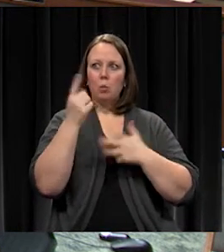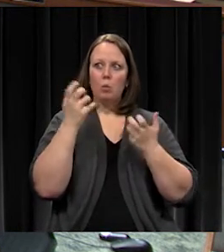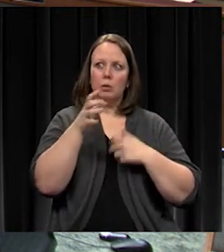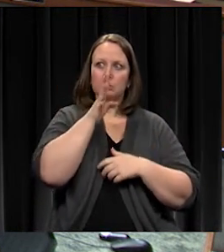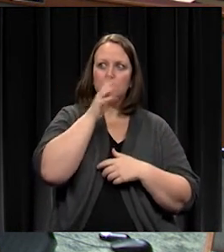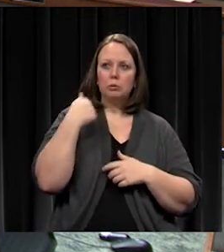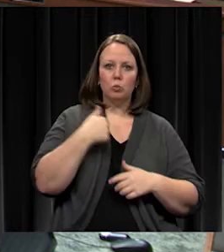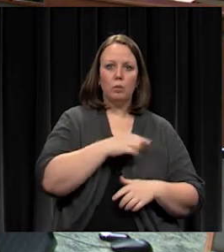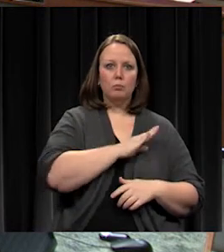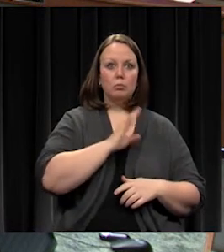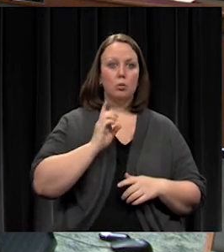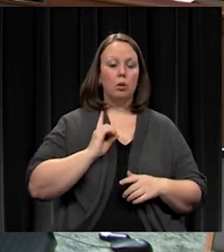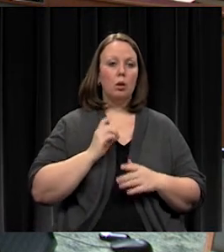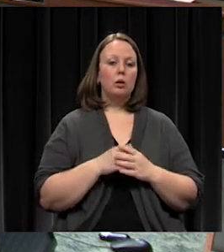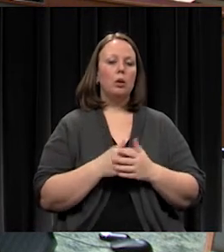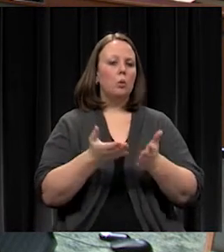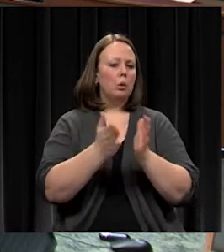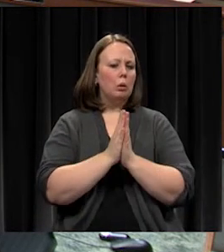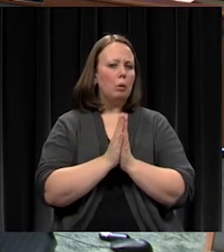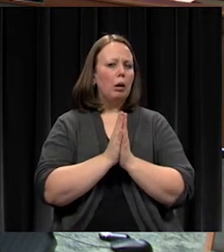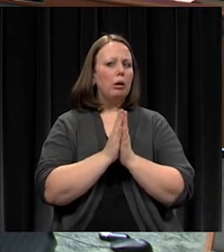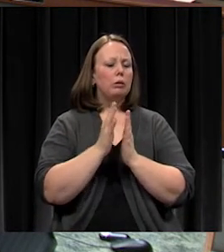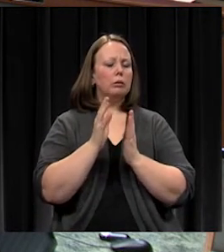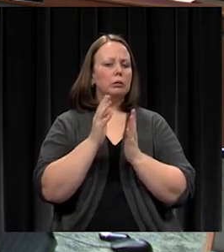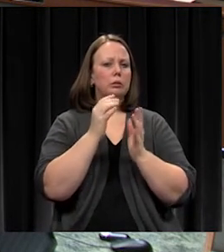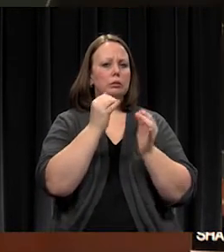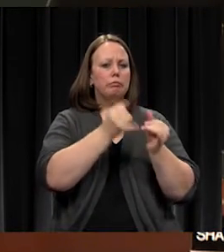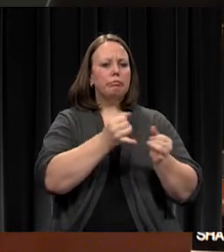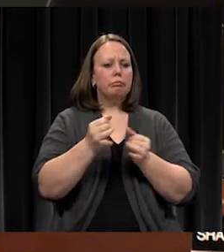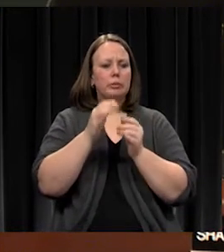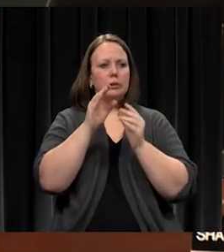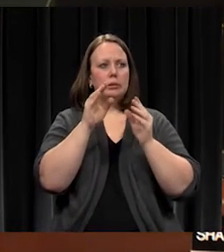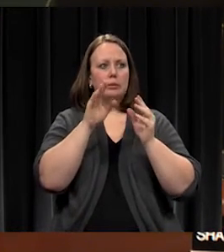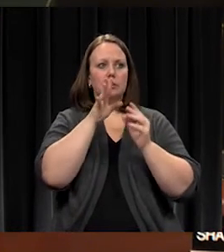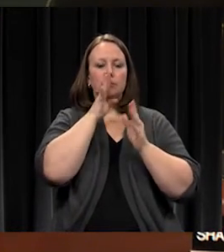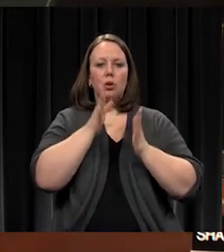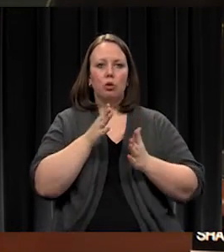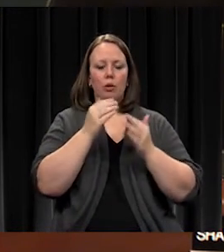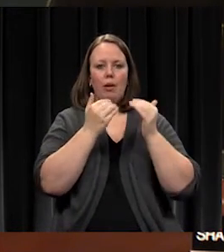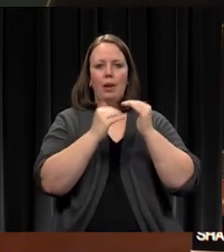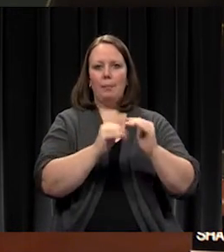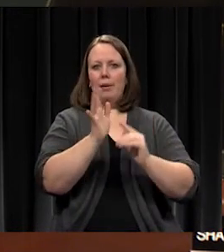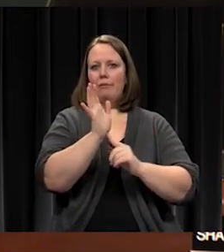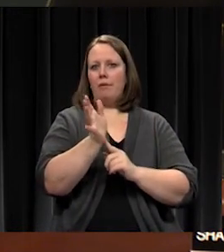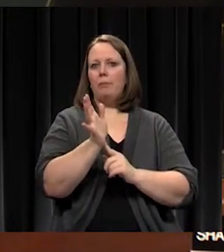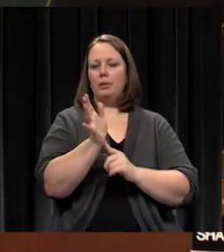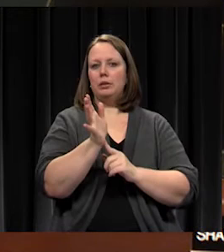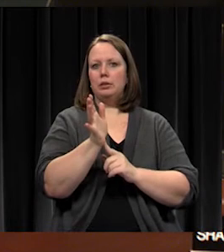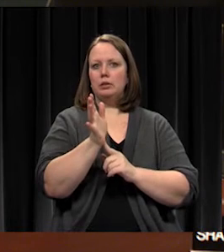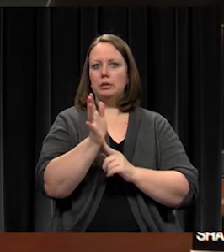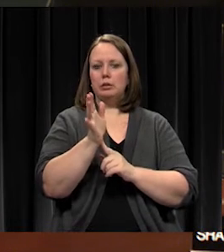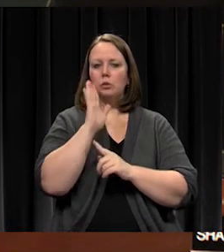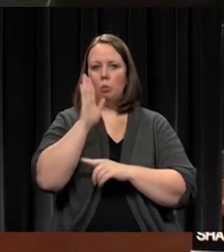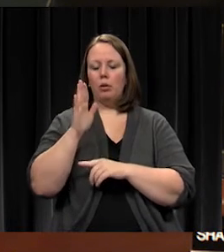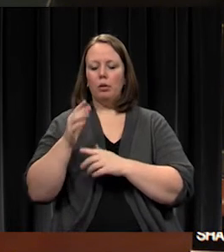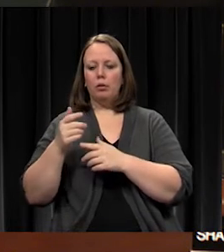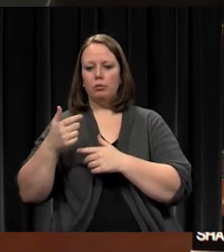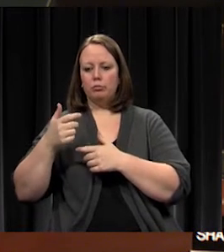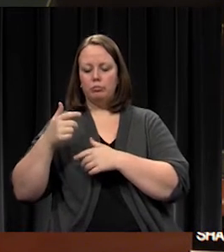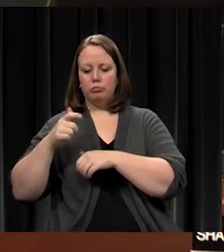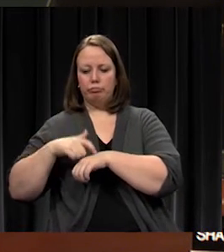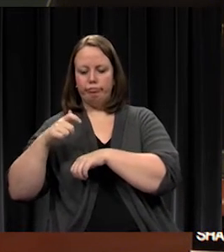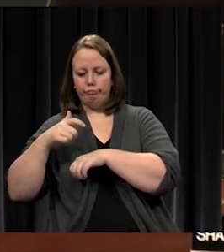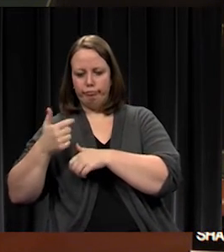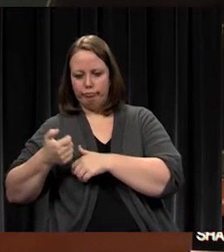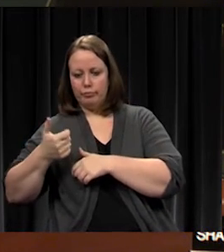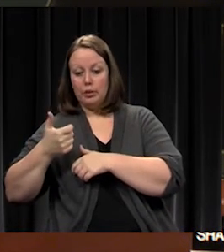We request that individual speakers limit their comments to five minutes. The clerk will monitor the time and notify the speaker when the five-minute time limit